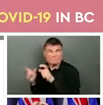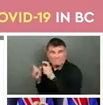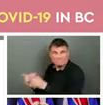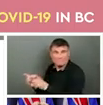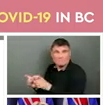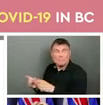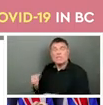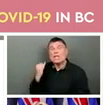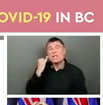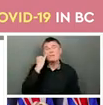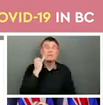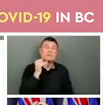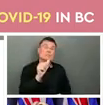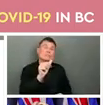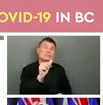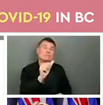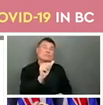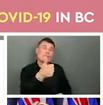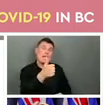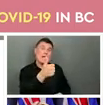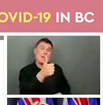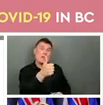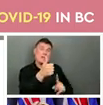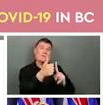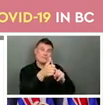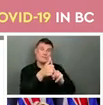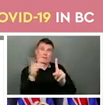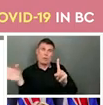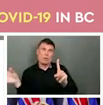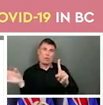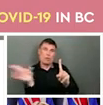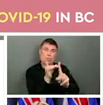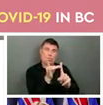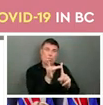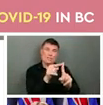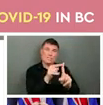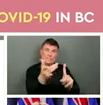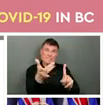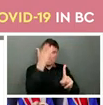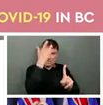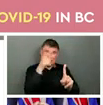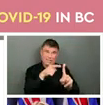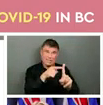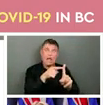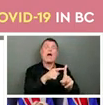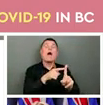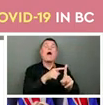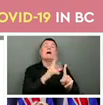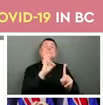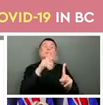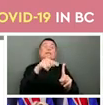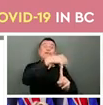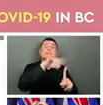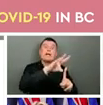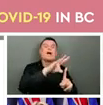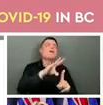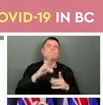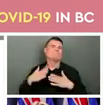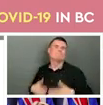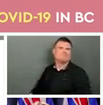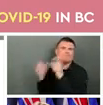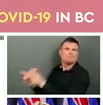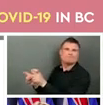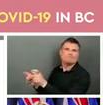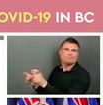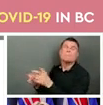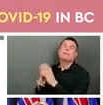have overall a 70% vaccine effectiveness. And this is really good news. It tells us that these vaccines